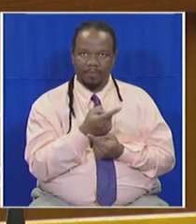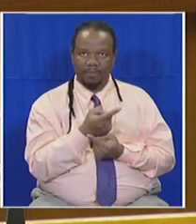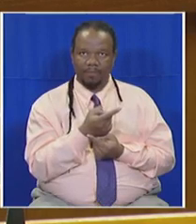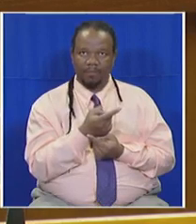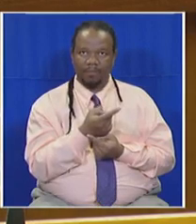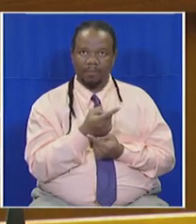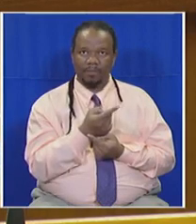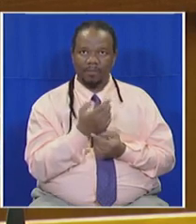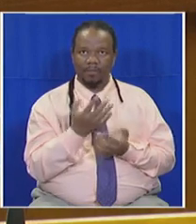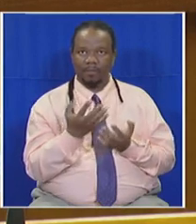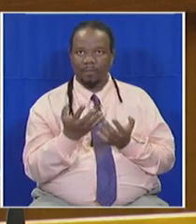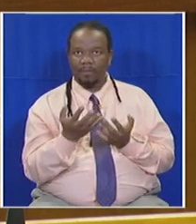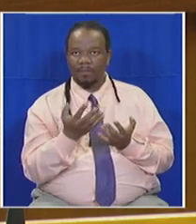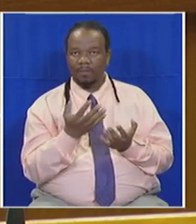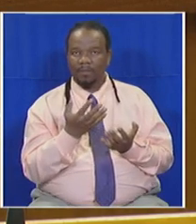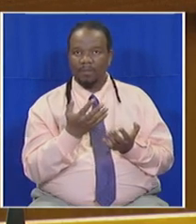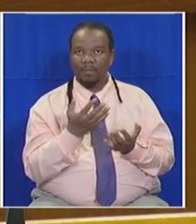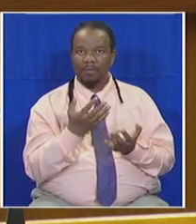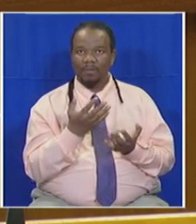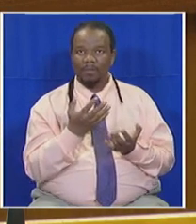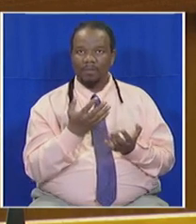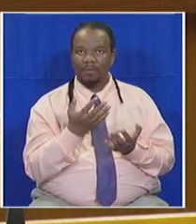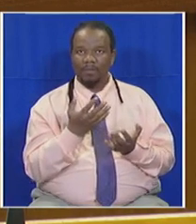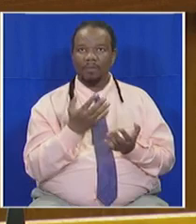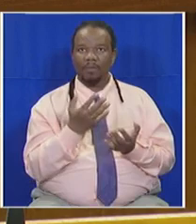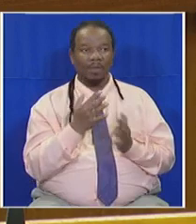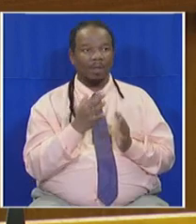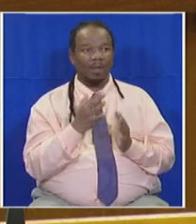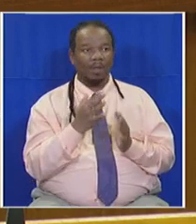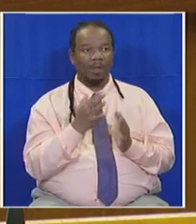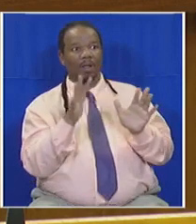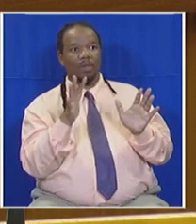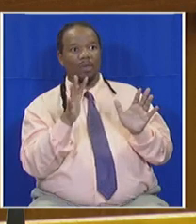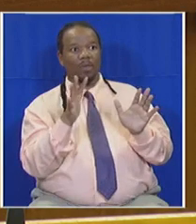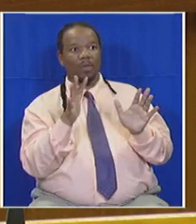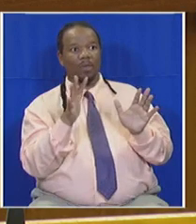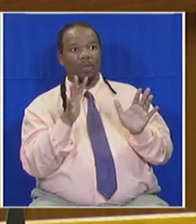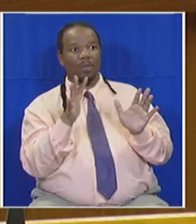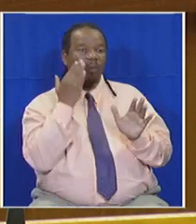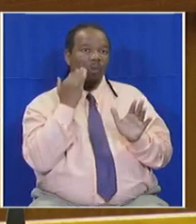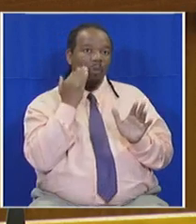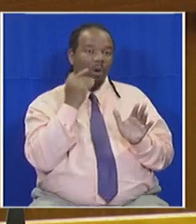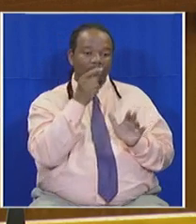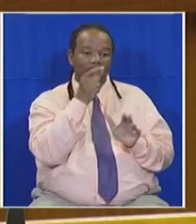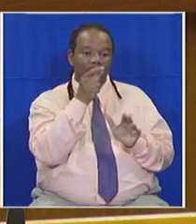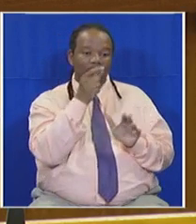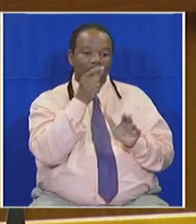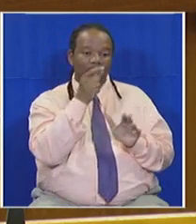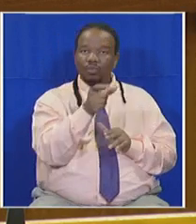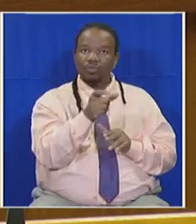are not just white persons, but it's based